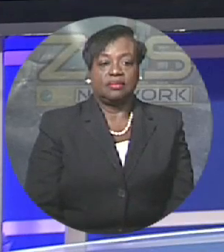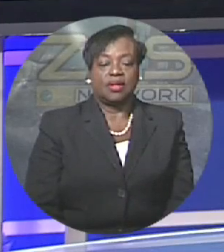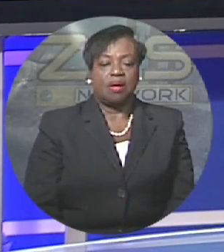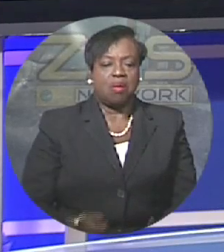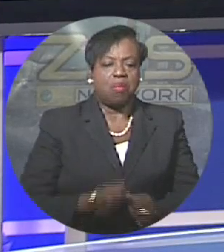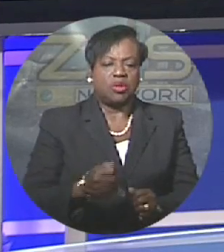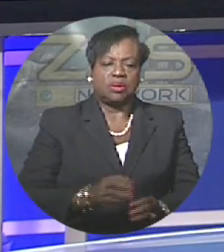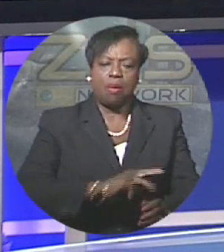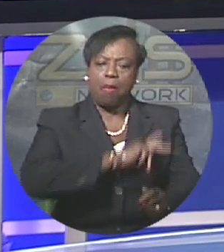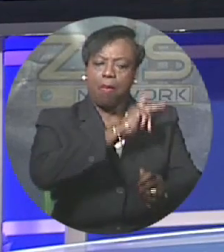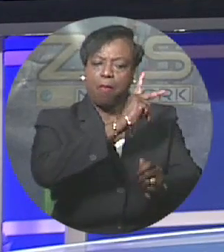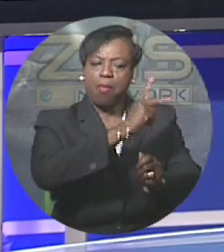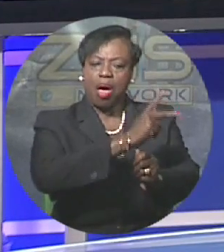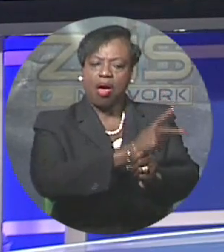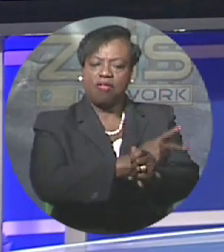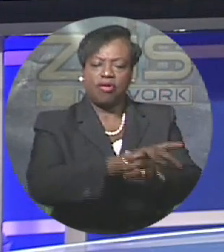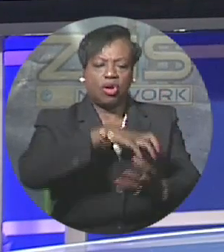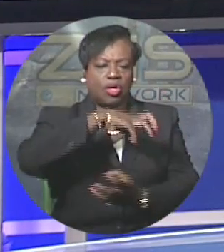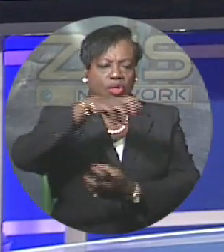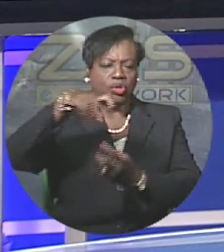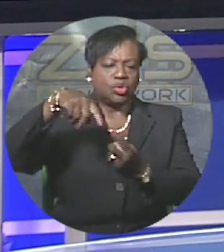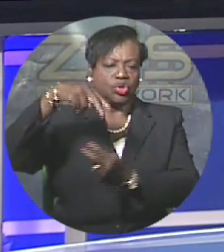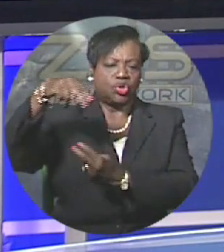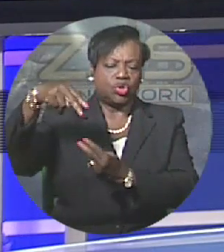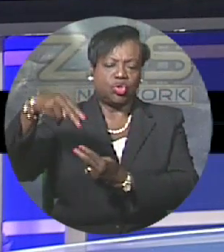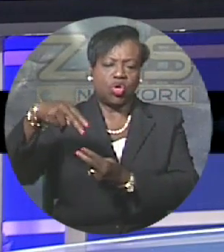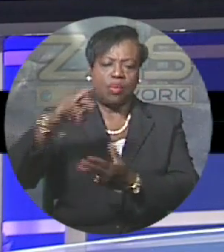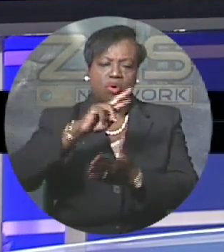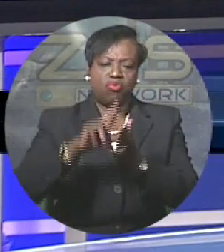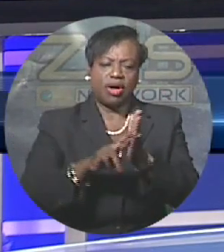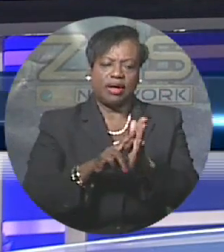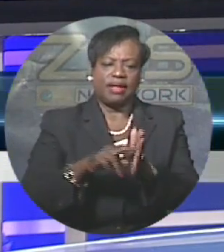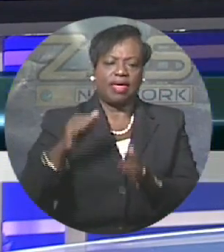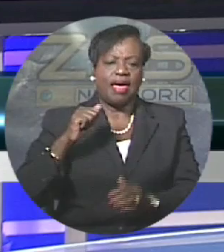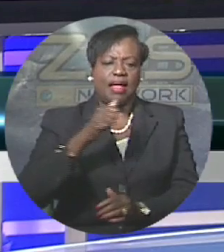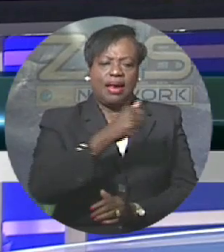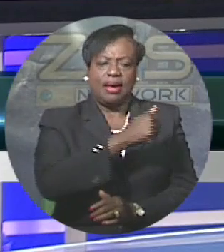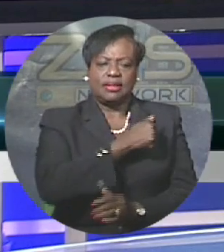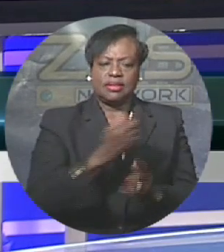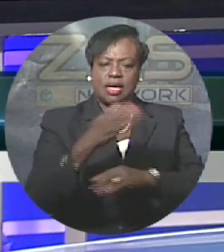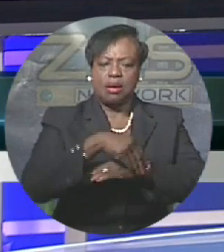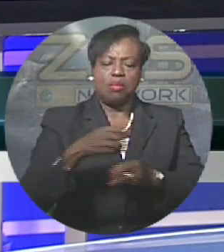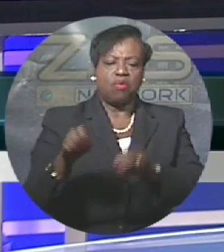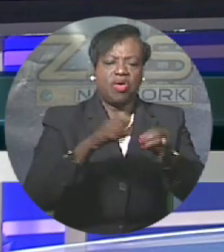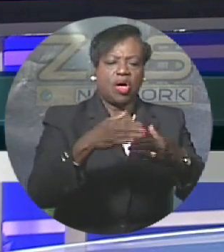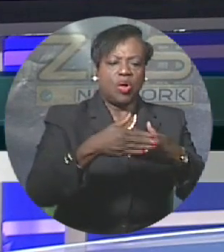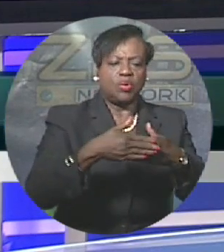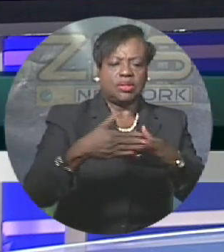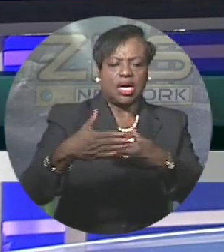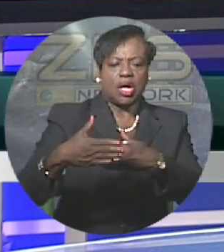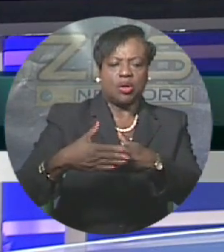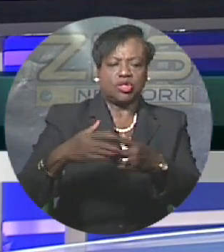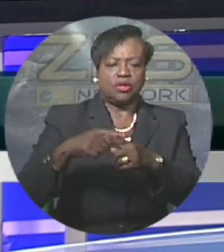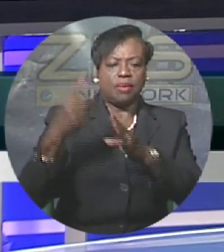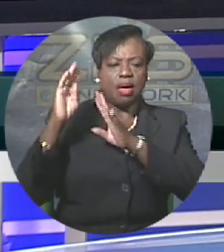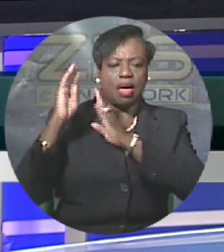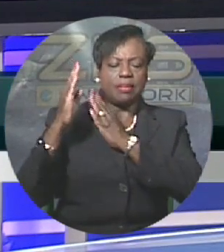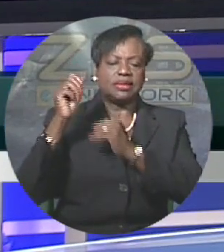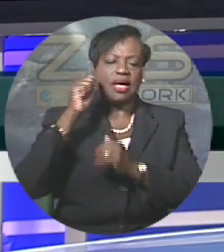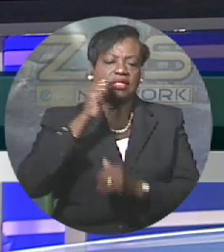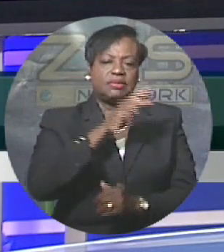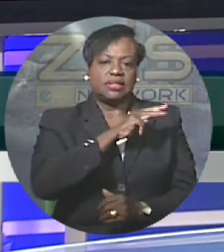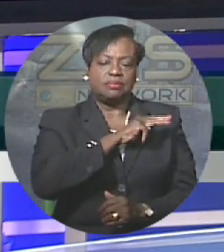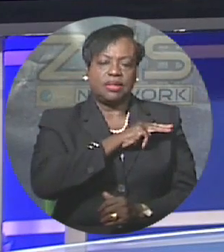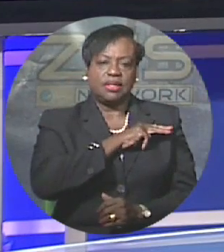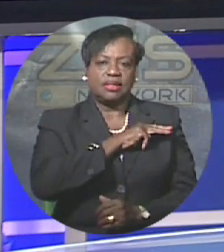The most powerful storm on record in the Atlantic tonight is moving closer and closer to the Bahamas. Good evening, everyone. I'm Altafiz Munnings. Thanks so much for tuning